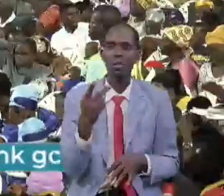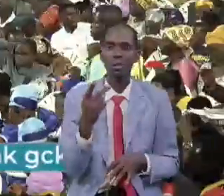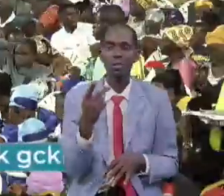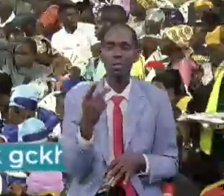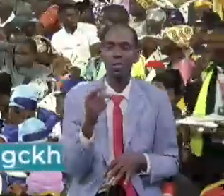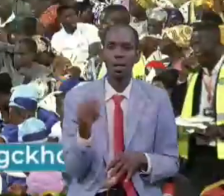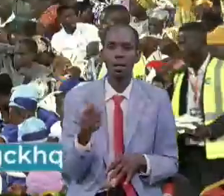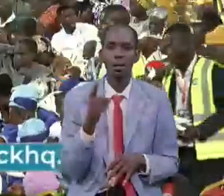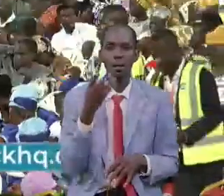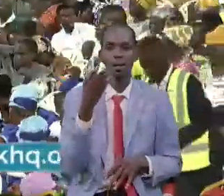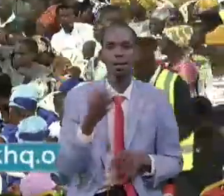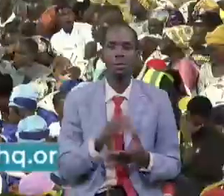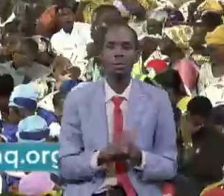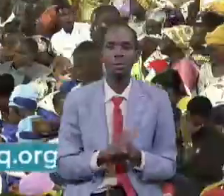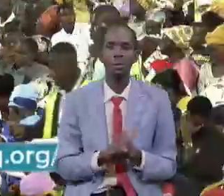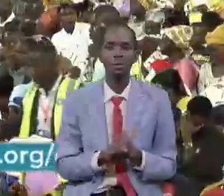the red stand over